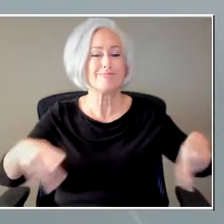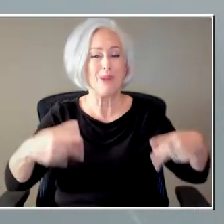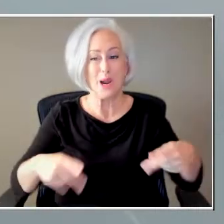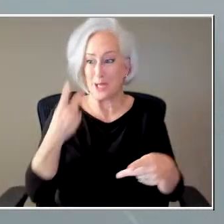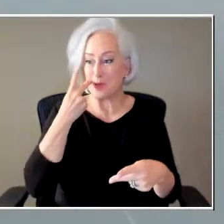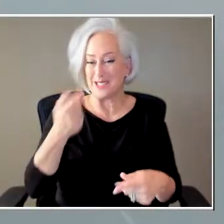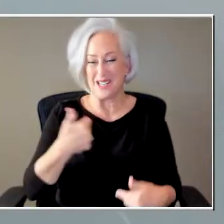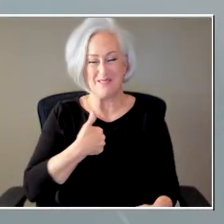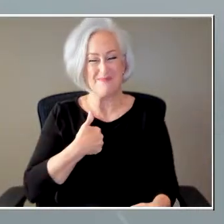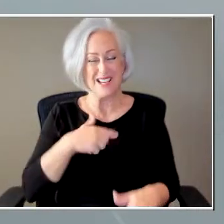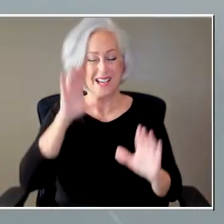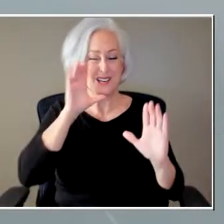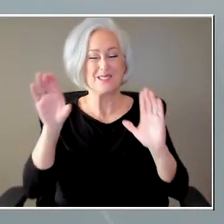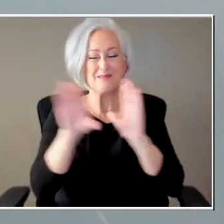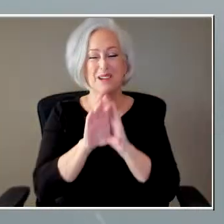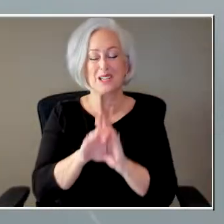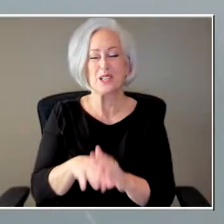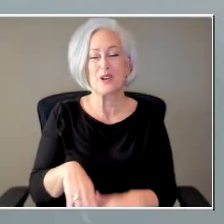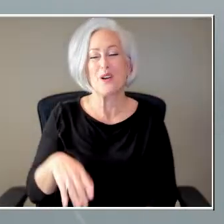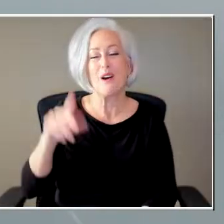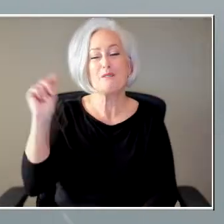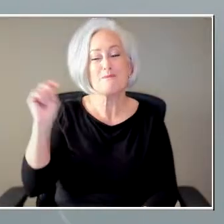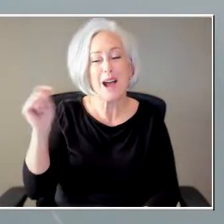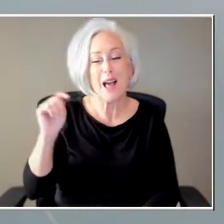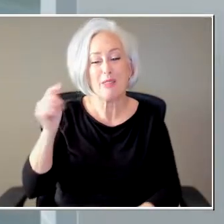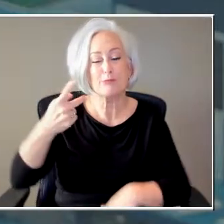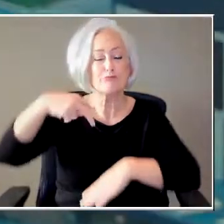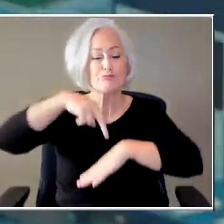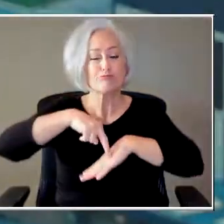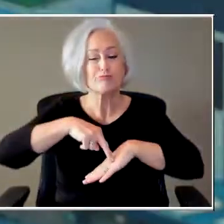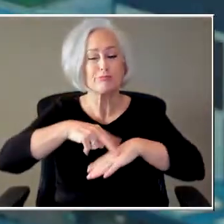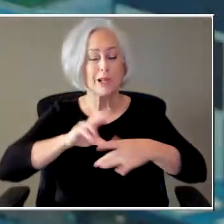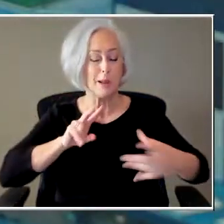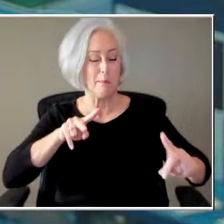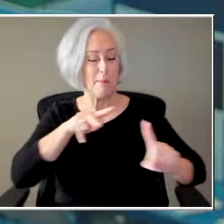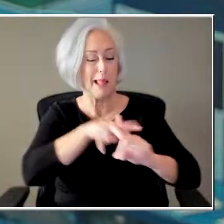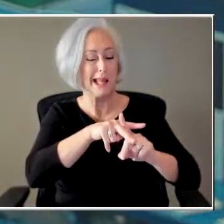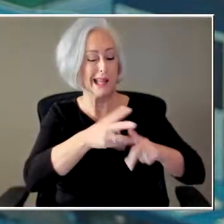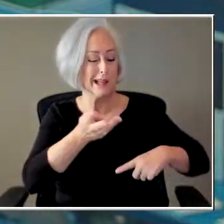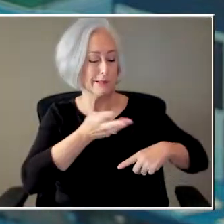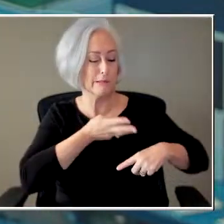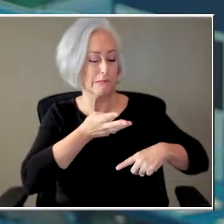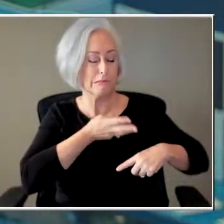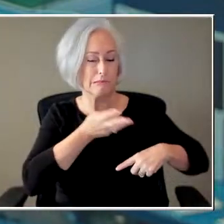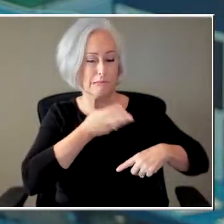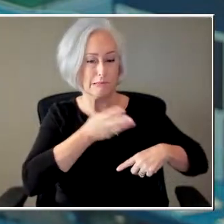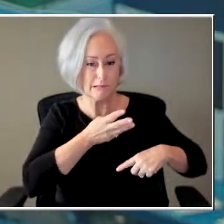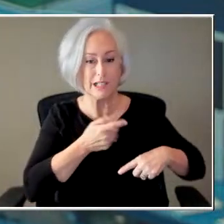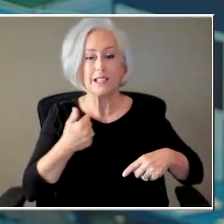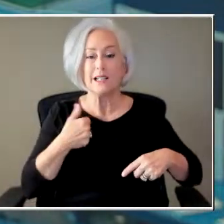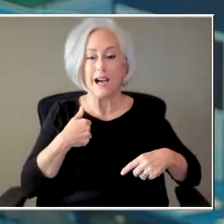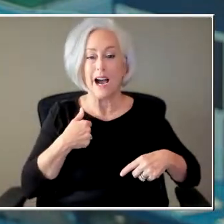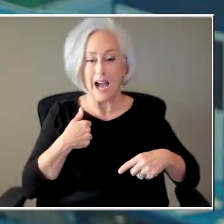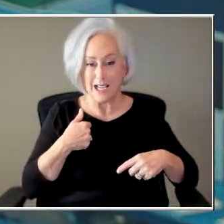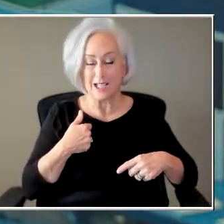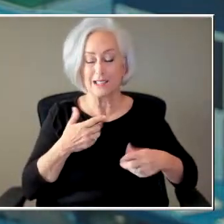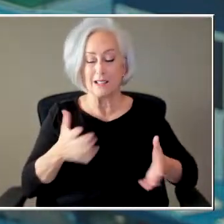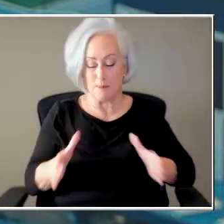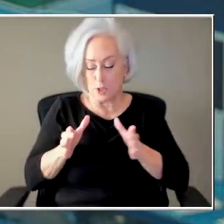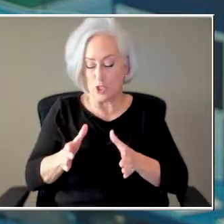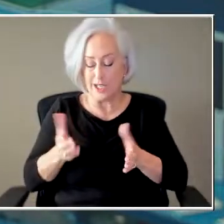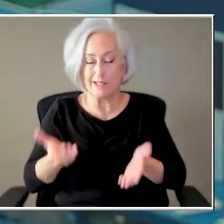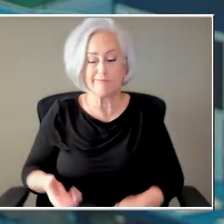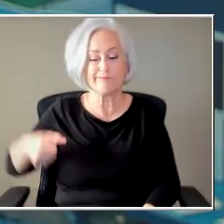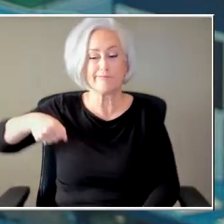plugging myself in. But it was definitely, I was able to return to the reception, just kind of walk around with the machine, and then unplugged,